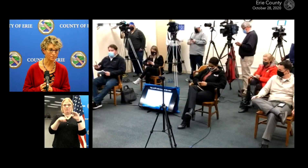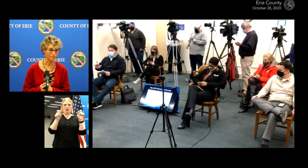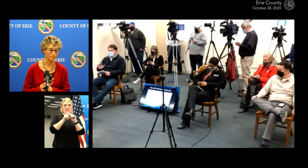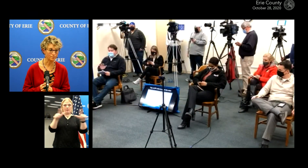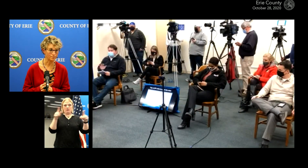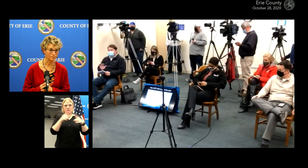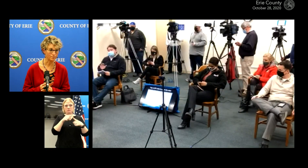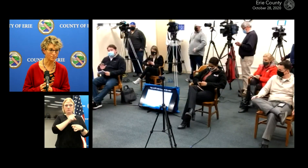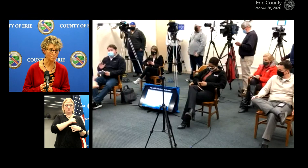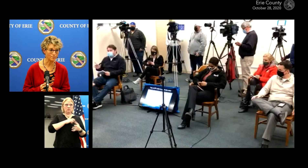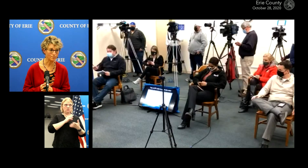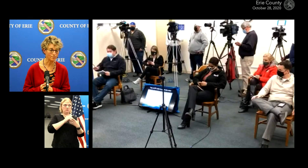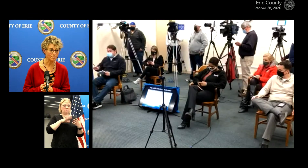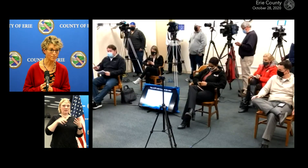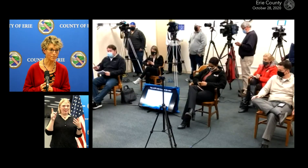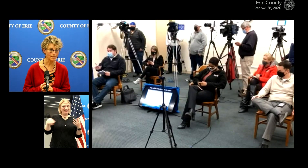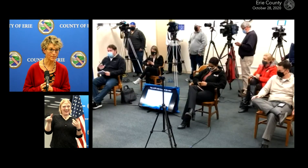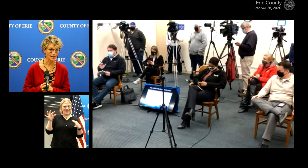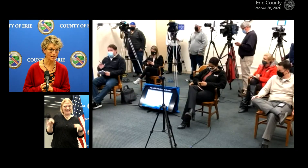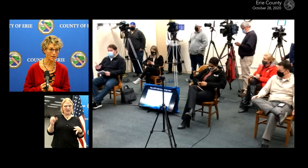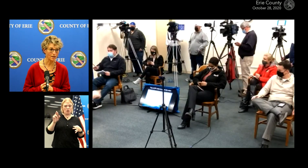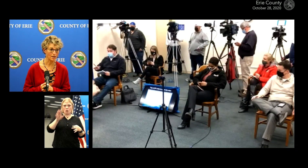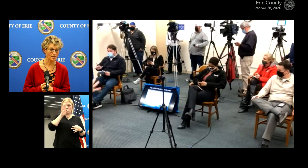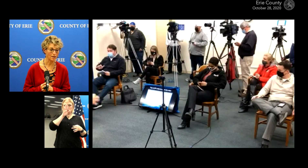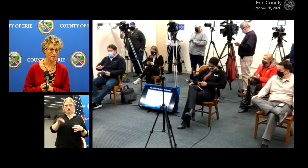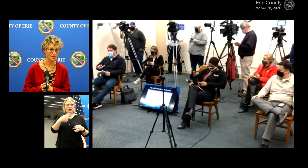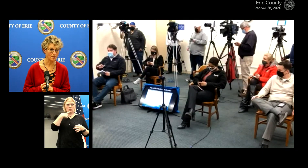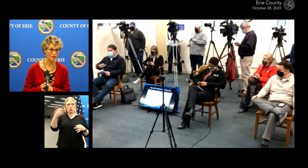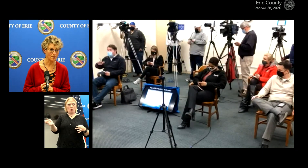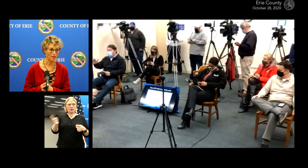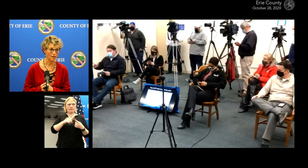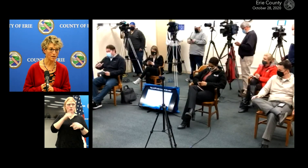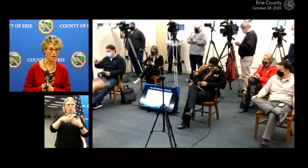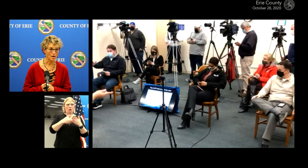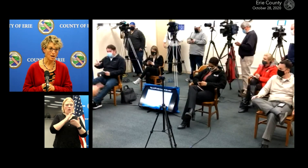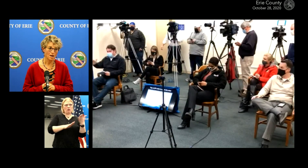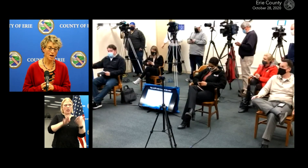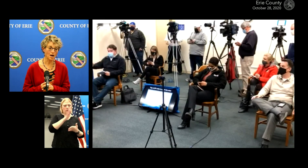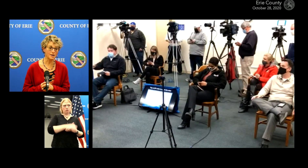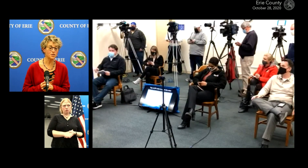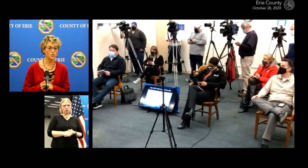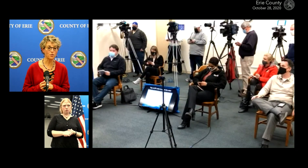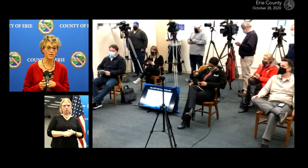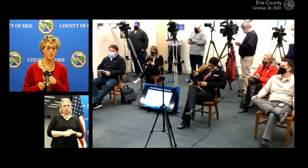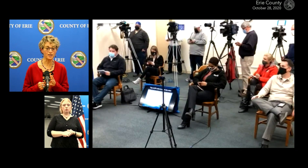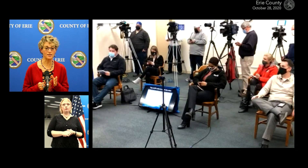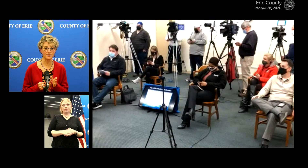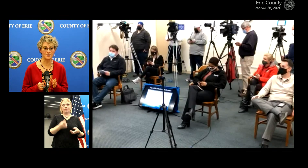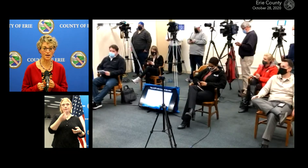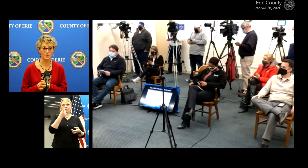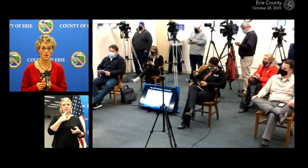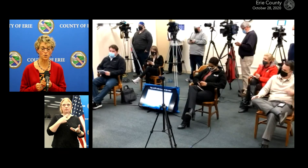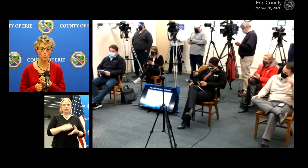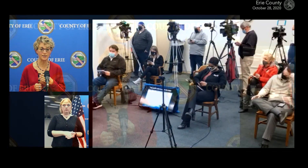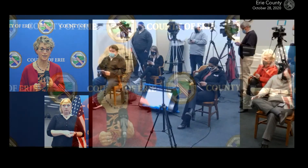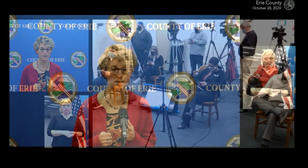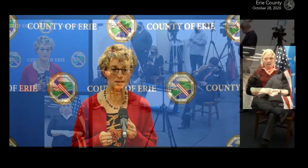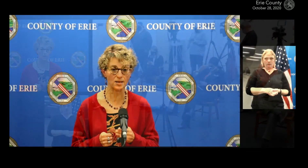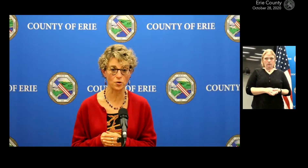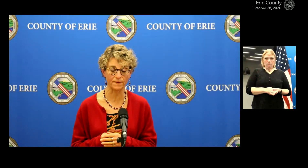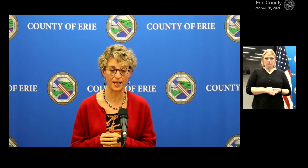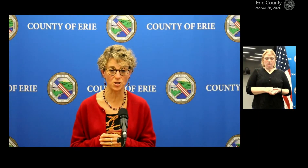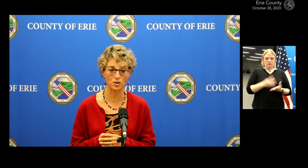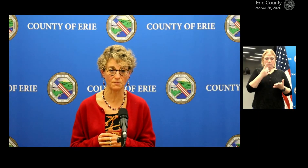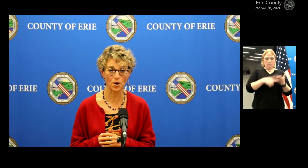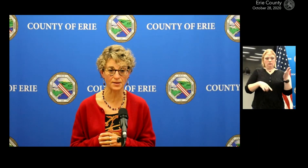Is that something they just decided to do, or was that a directive to all colleges, public and private? So the question is what is